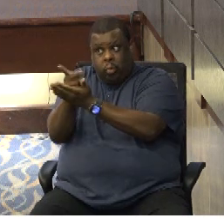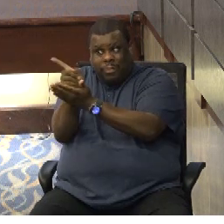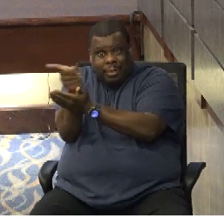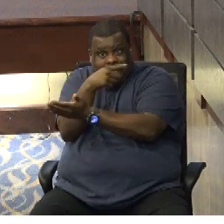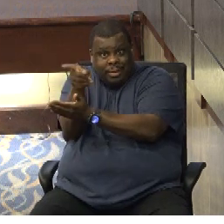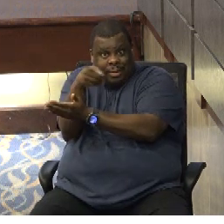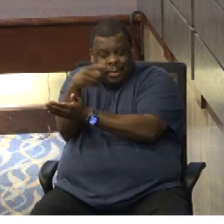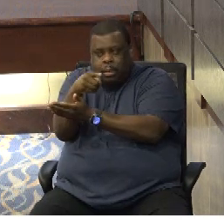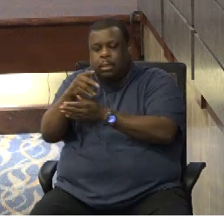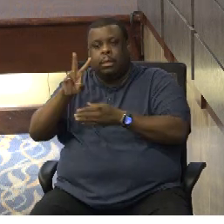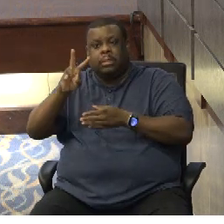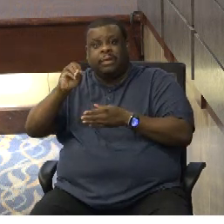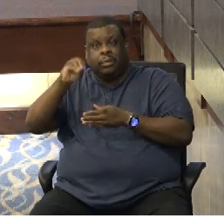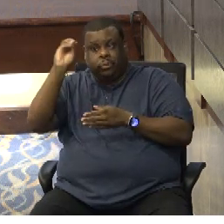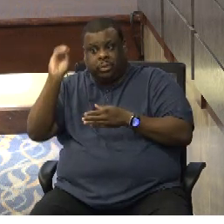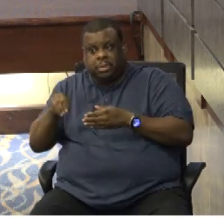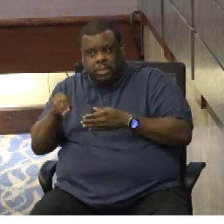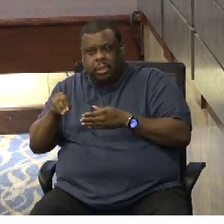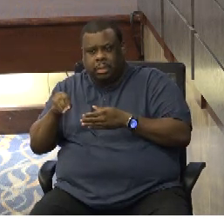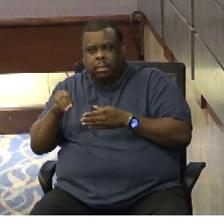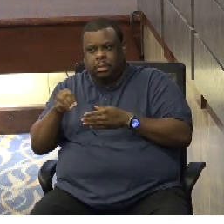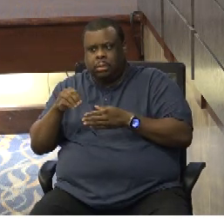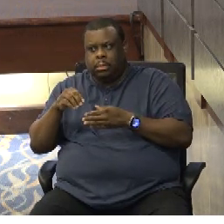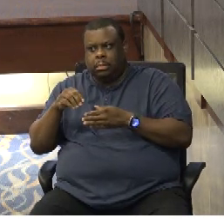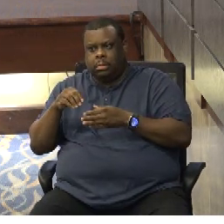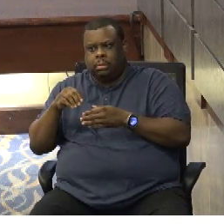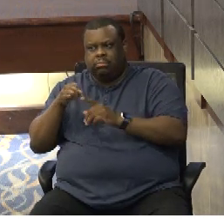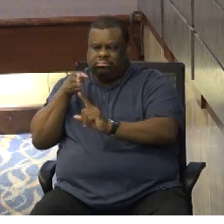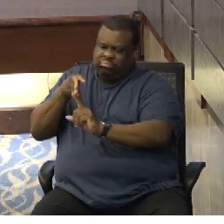70% have been minority and/or women-owned businesses.